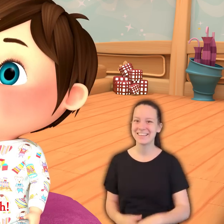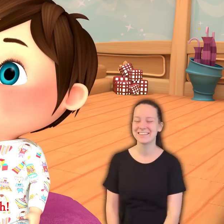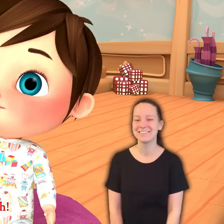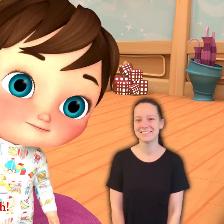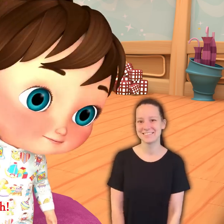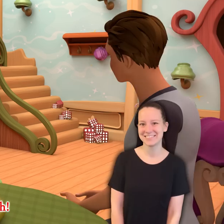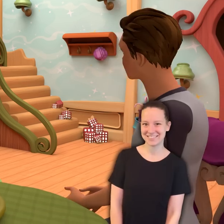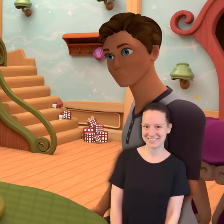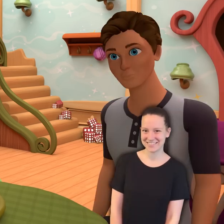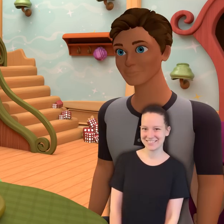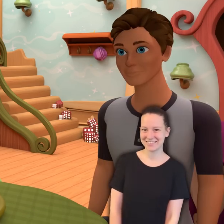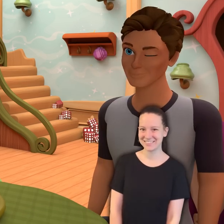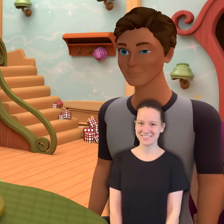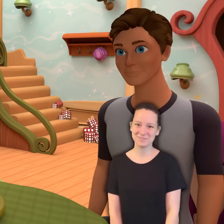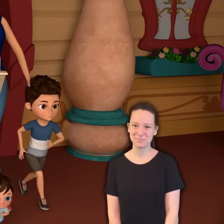yeah